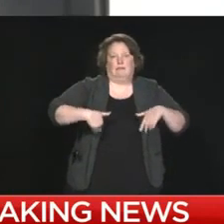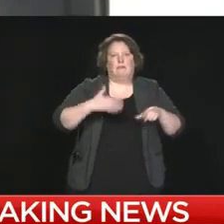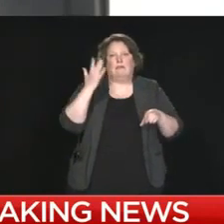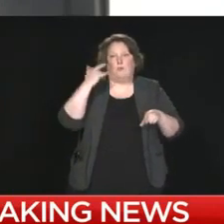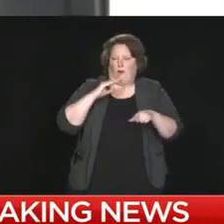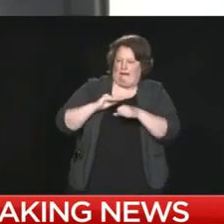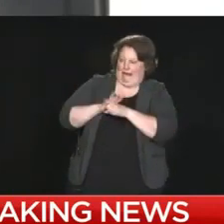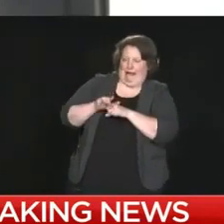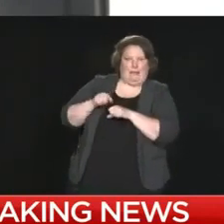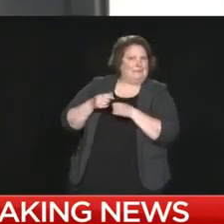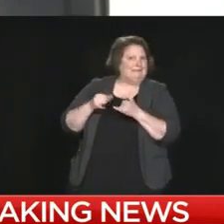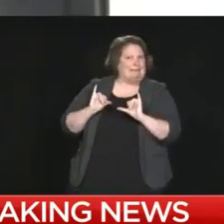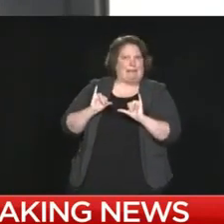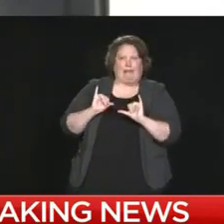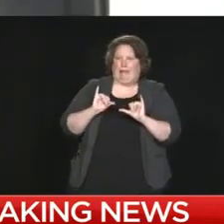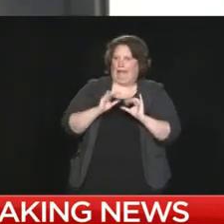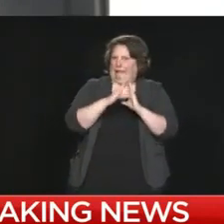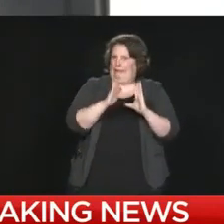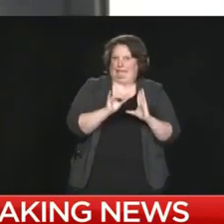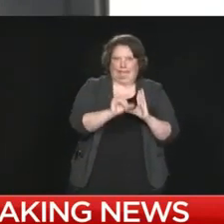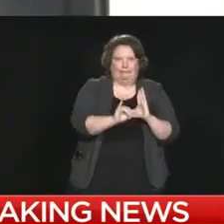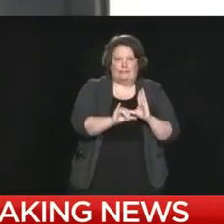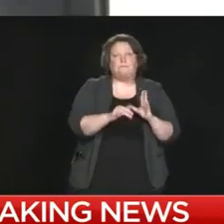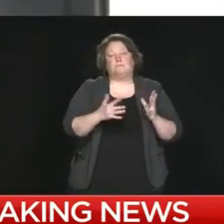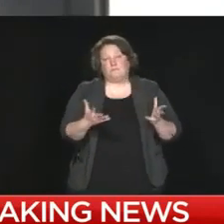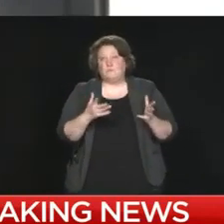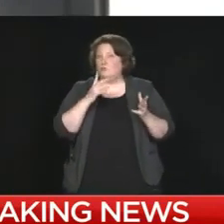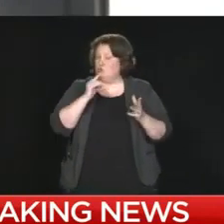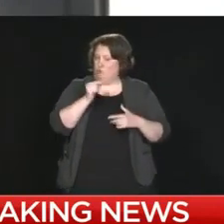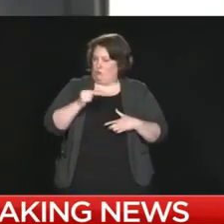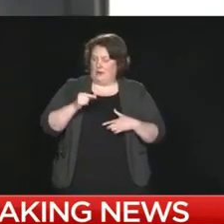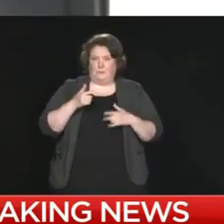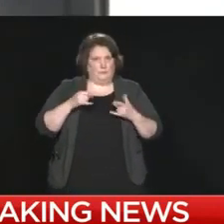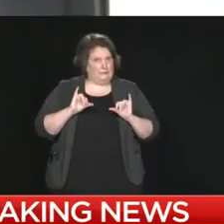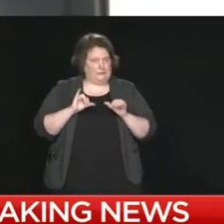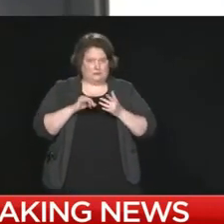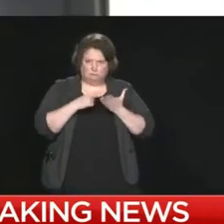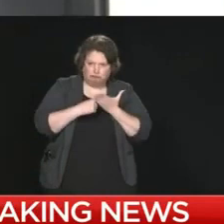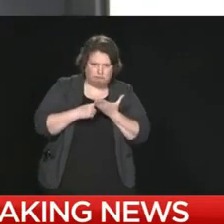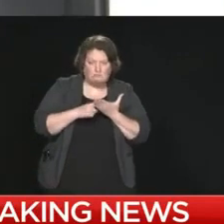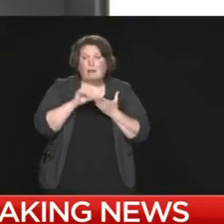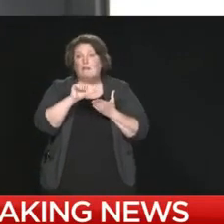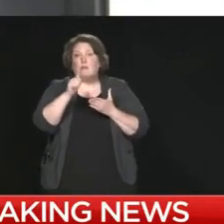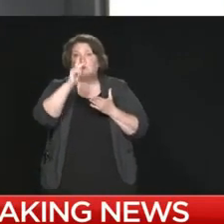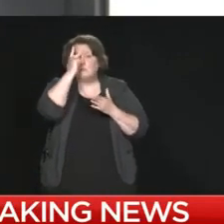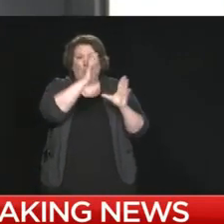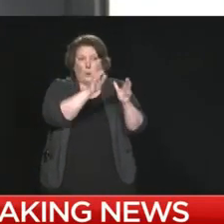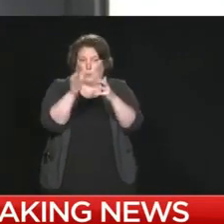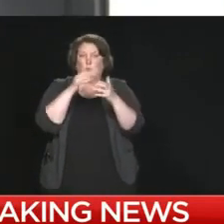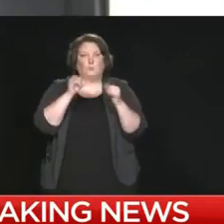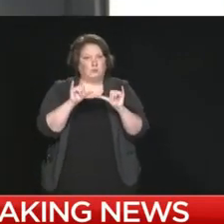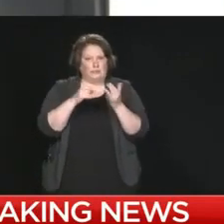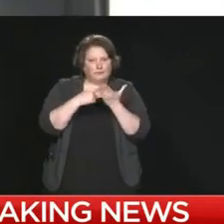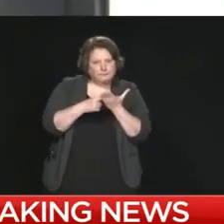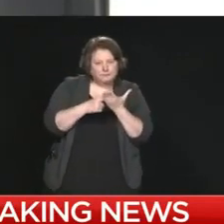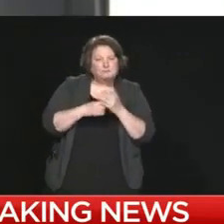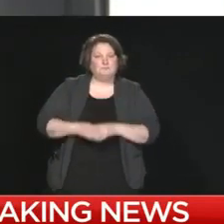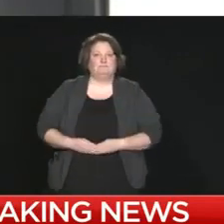of the pandemic. So we're going to continue our discussions both internally and with other parties to get this right for Canadians. En suivi,